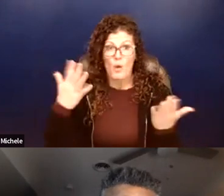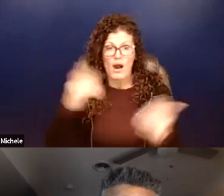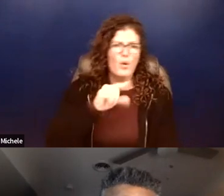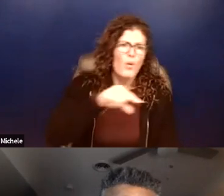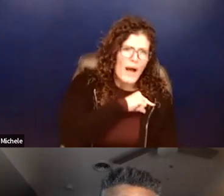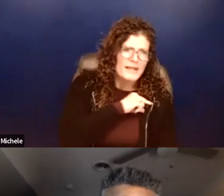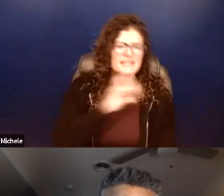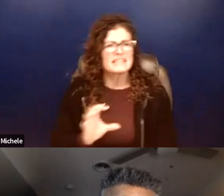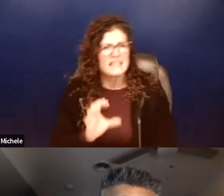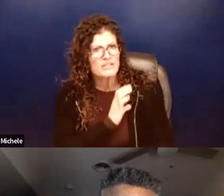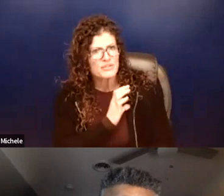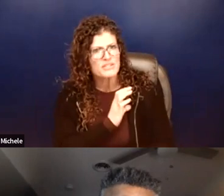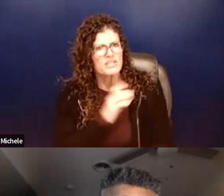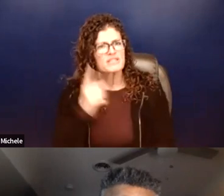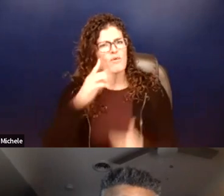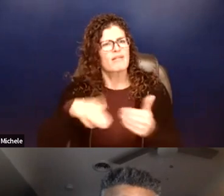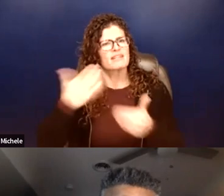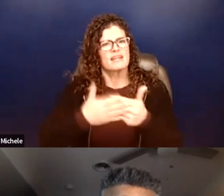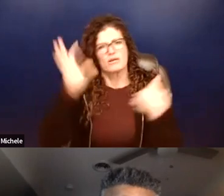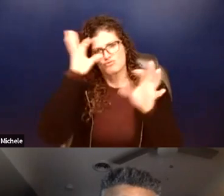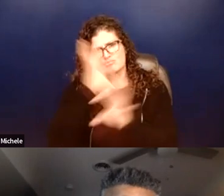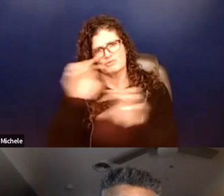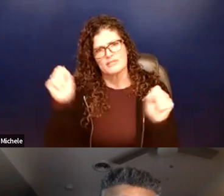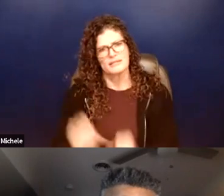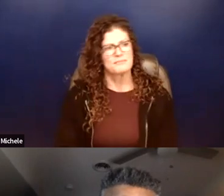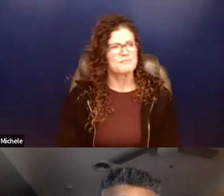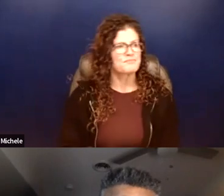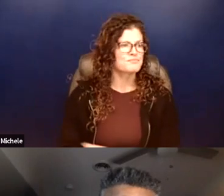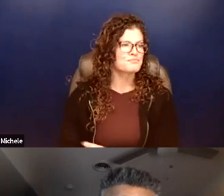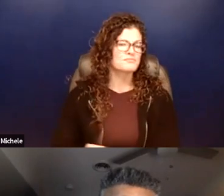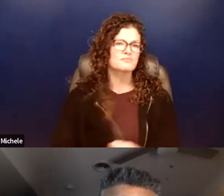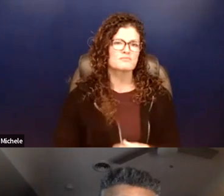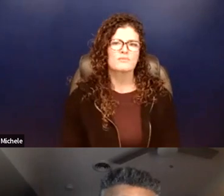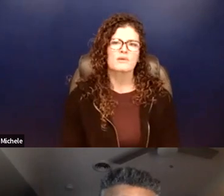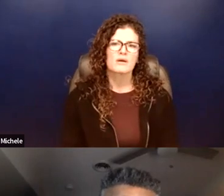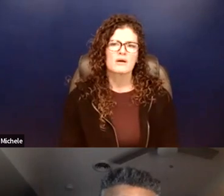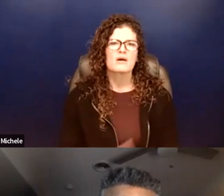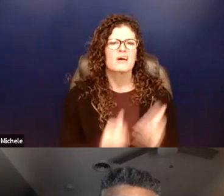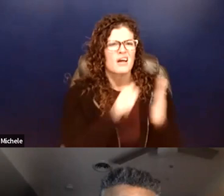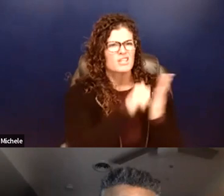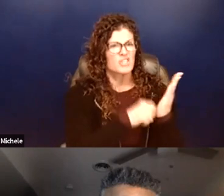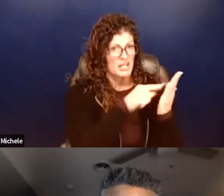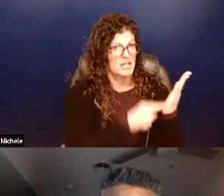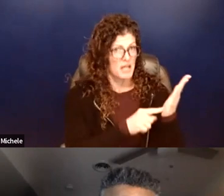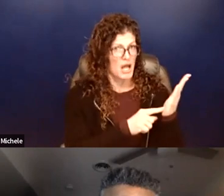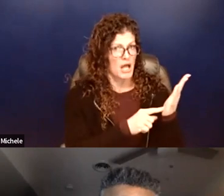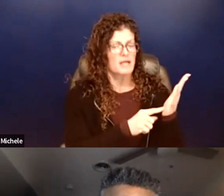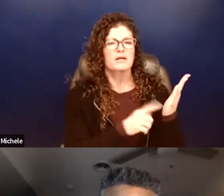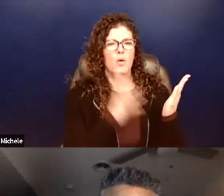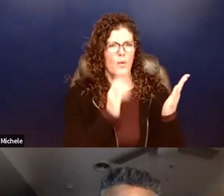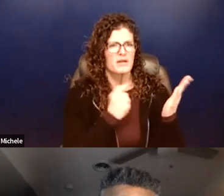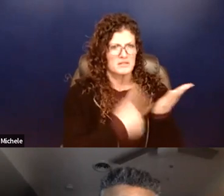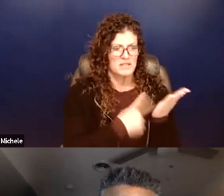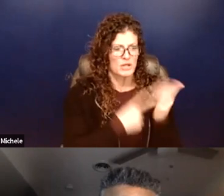wants to see embodied in our next superintendent. But before we get to the agenda, I'd like to briefly introduce members of our